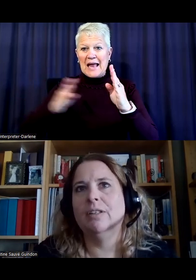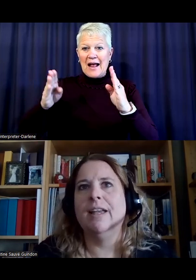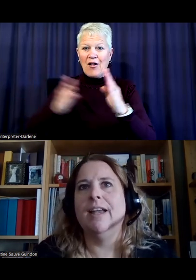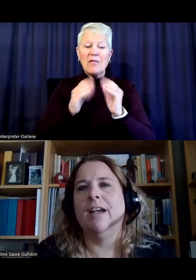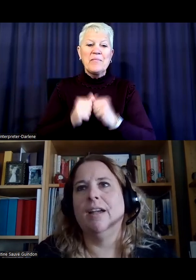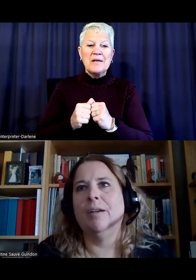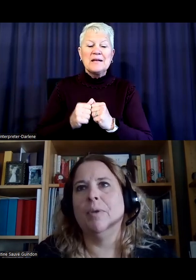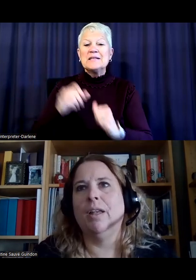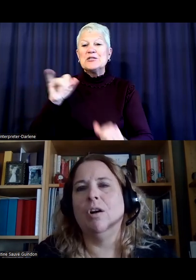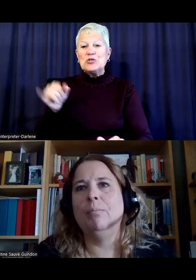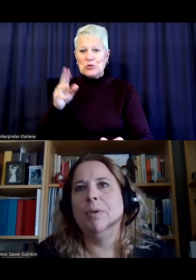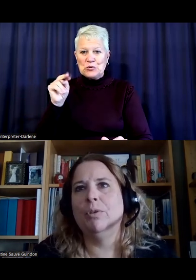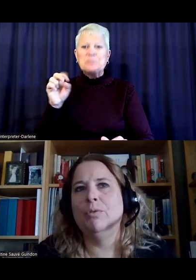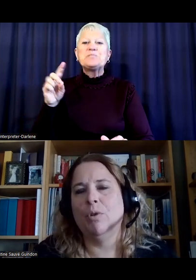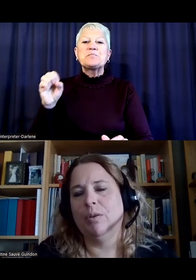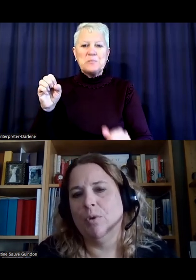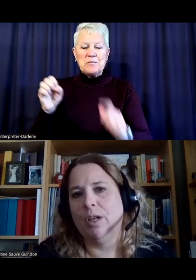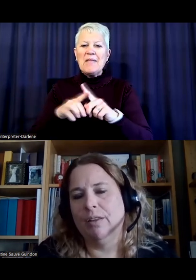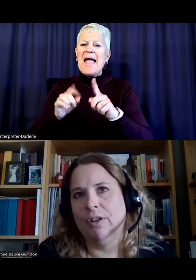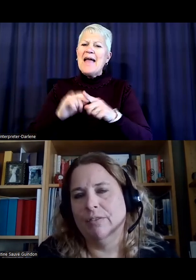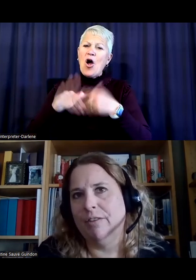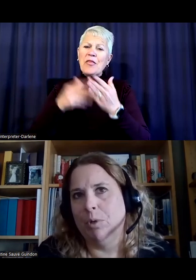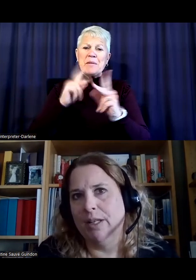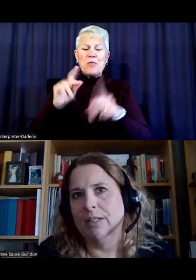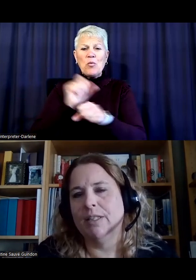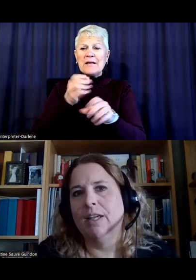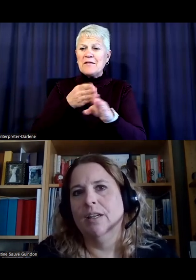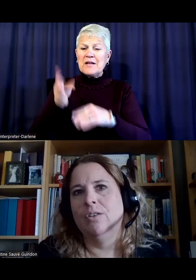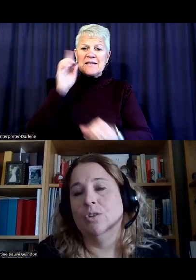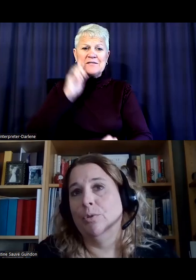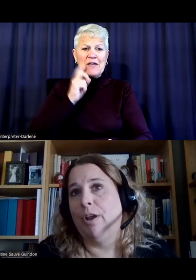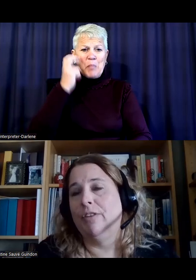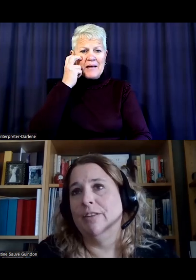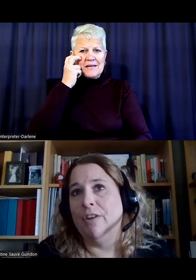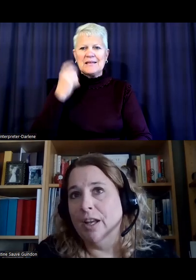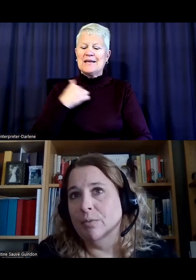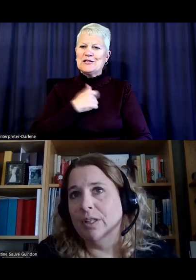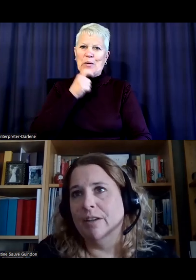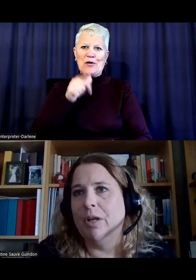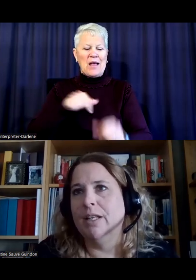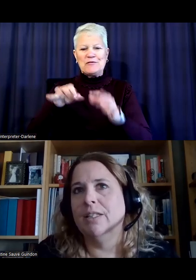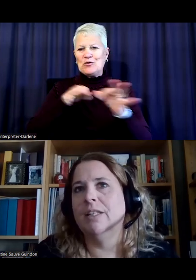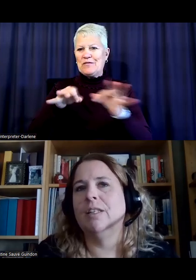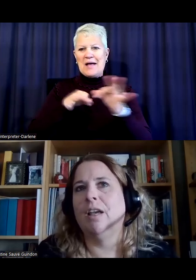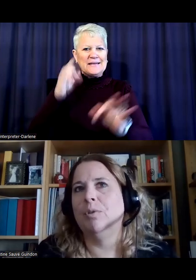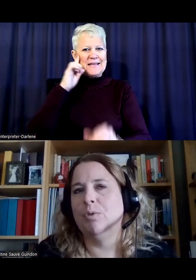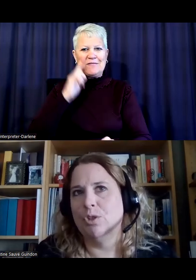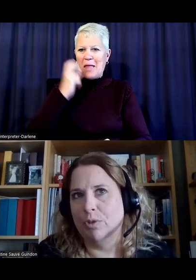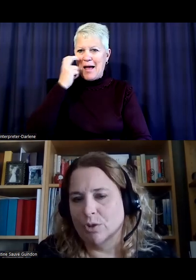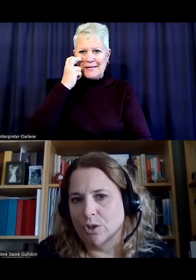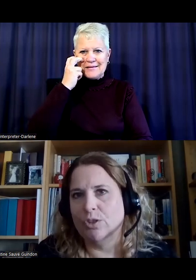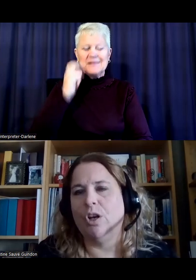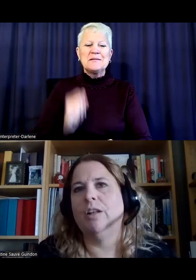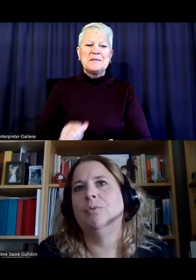Jude, and all people who working in the field of deafblindness. So we don't have to define what deafblindness is, and